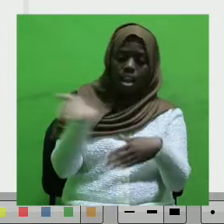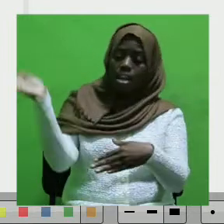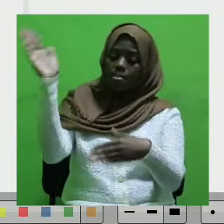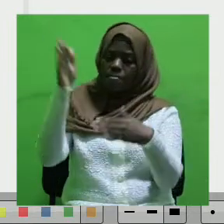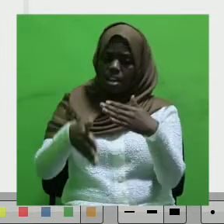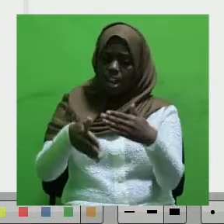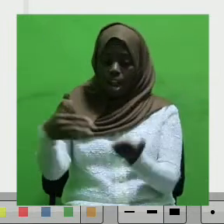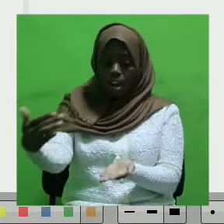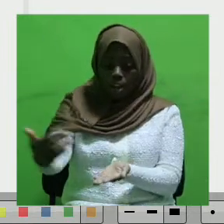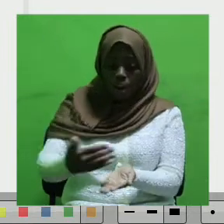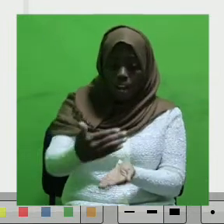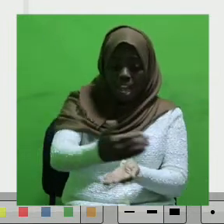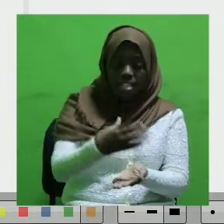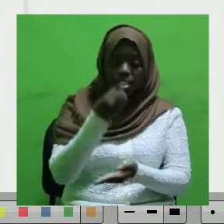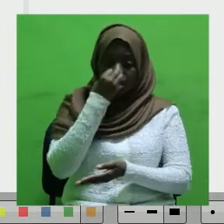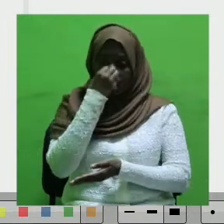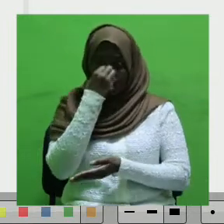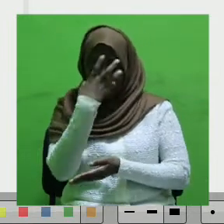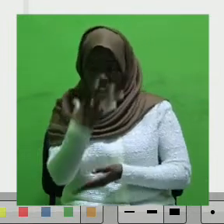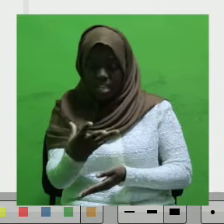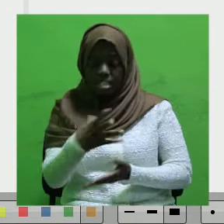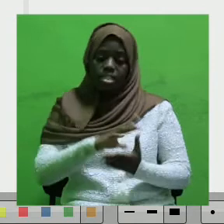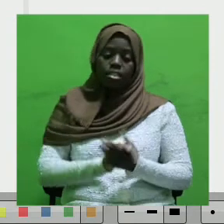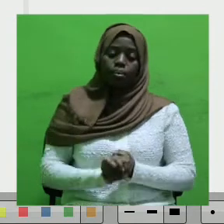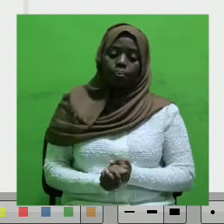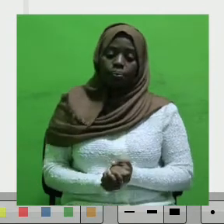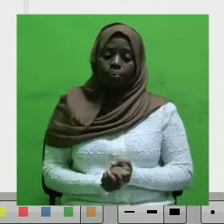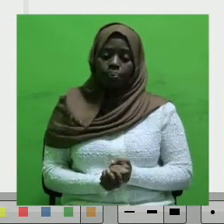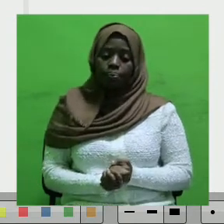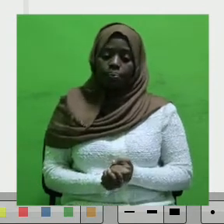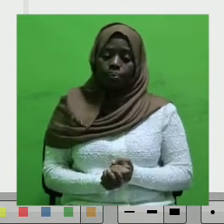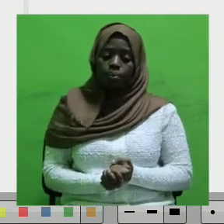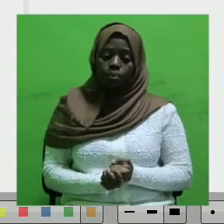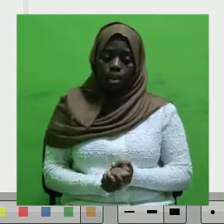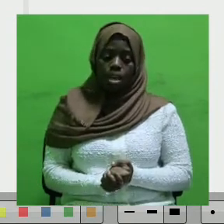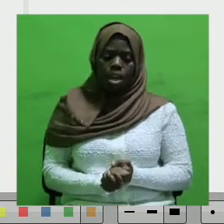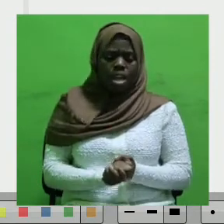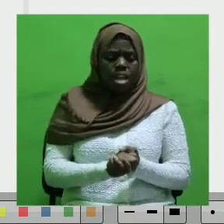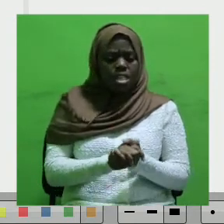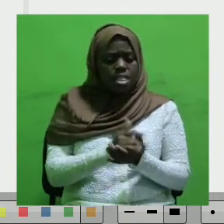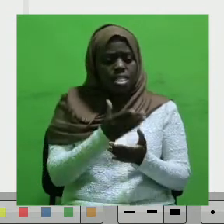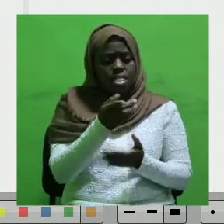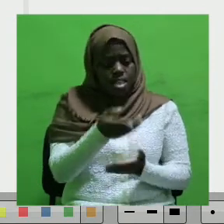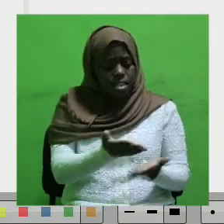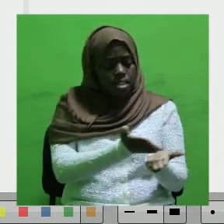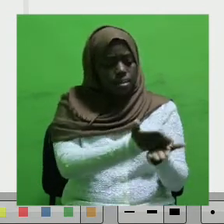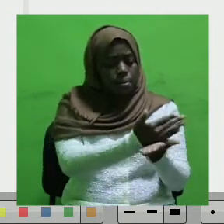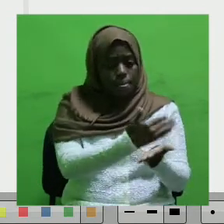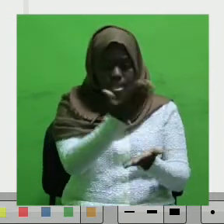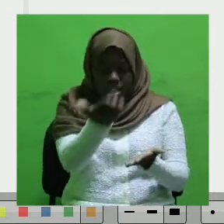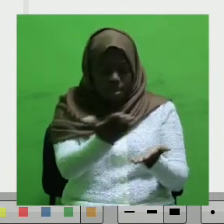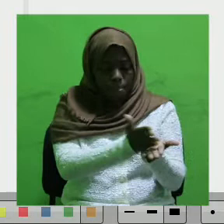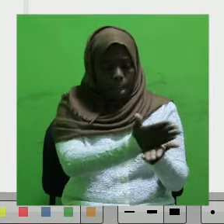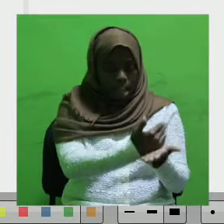finally we have the collecting duct. So in drawing the nephron, these parts should be